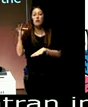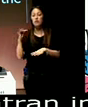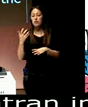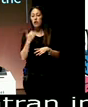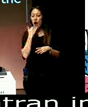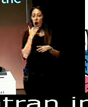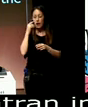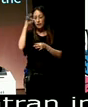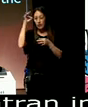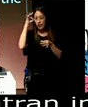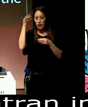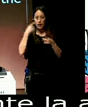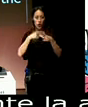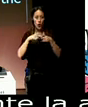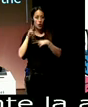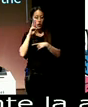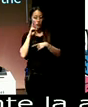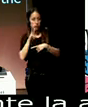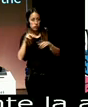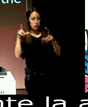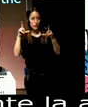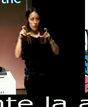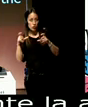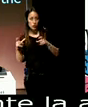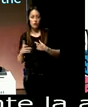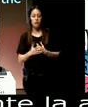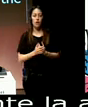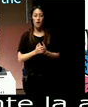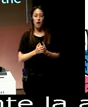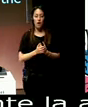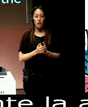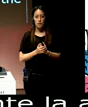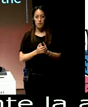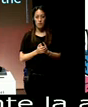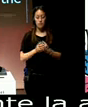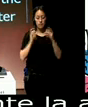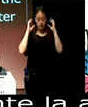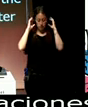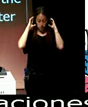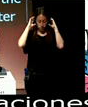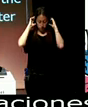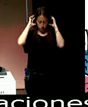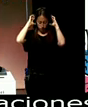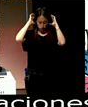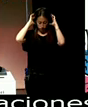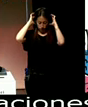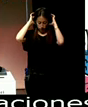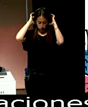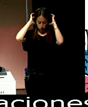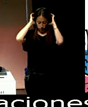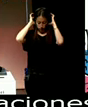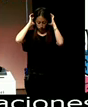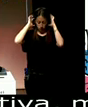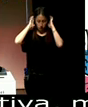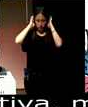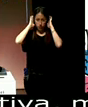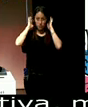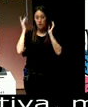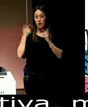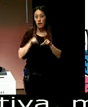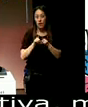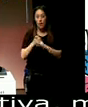we provide interactive information and virtual information. This information